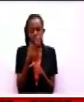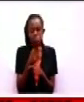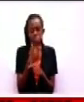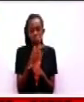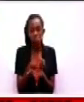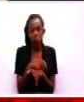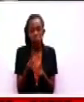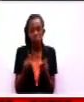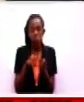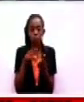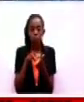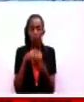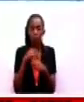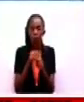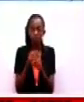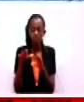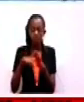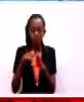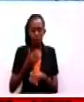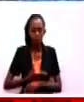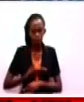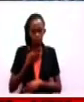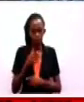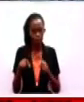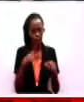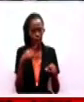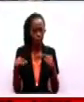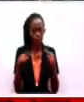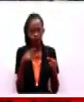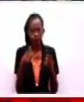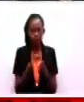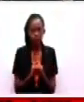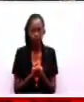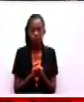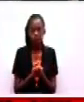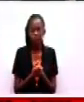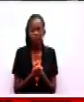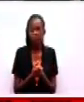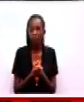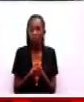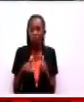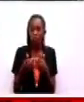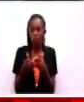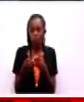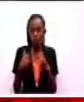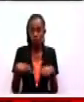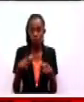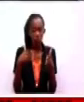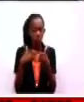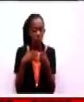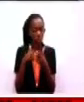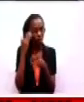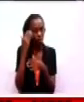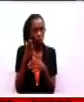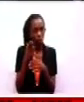Hali ambo ilip w wye gabu kuzu vuru Sasa harati kufa kwa road Blow hua masari